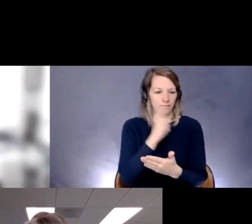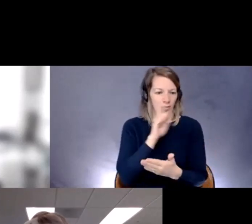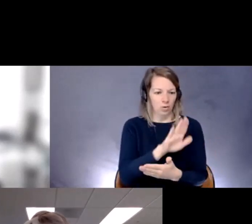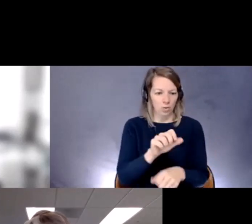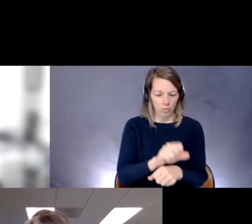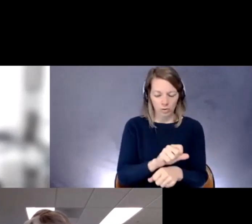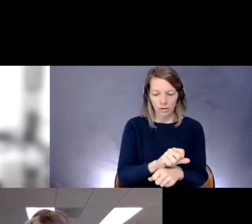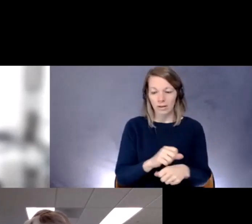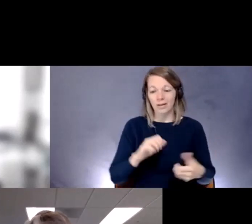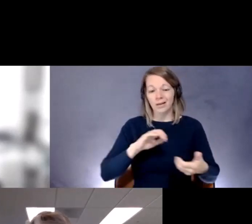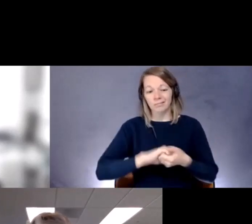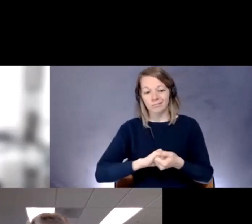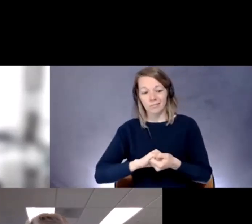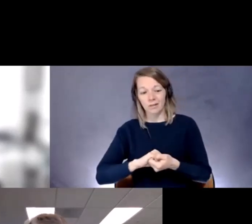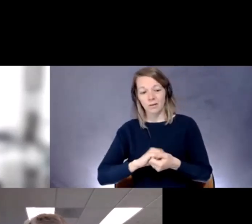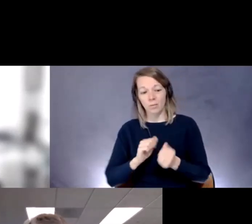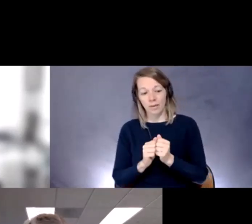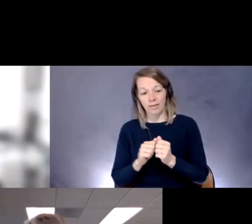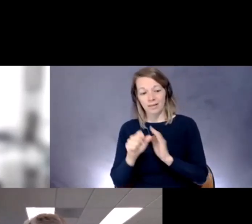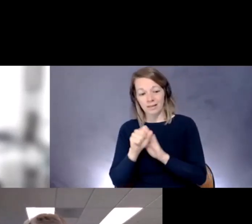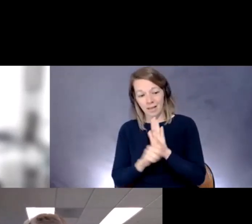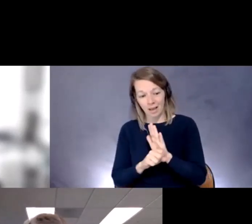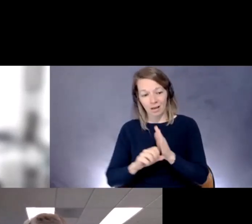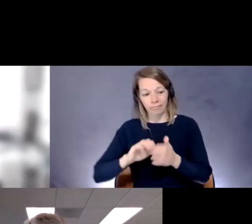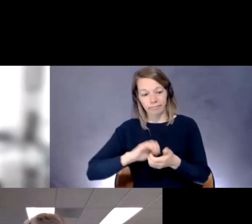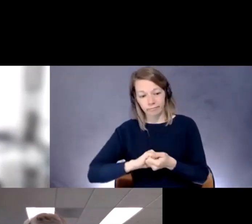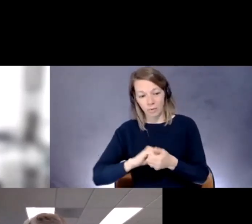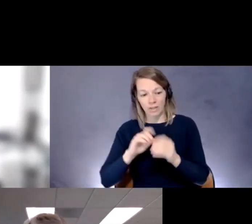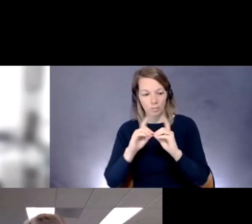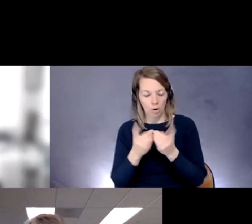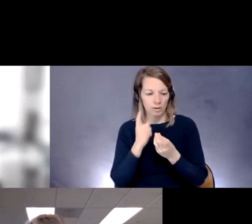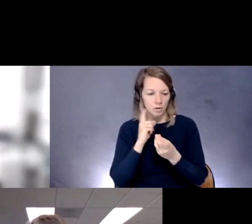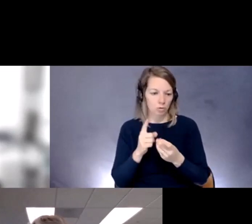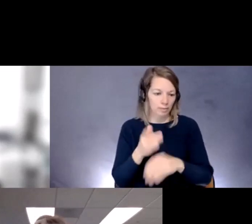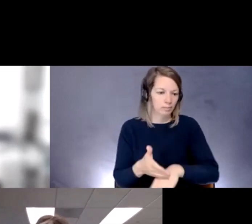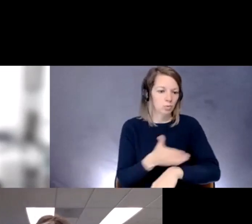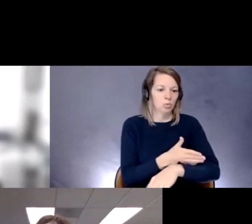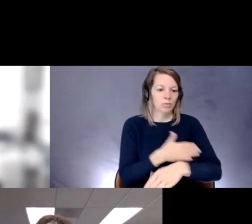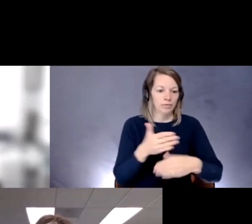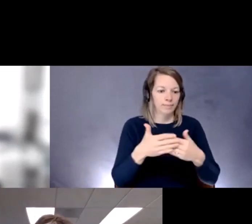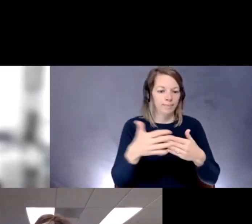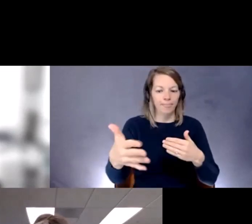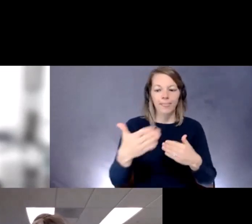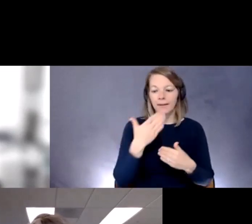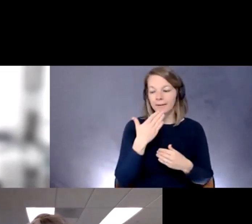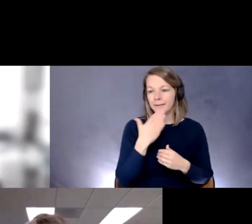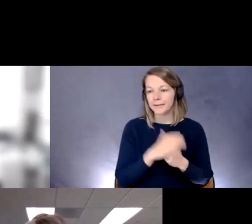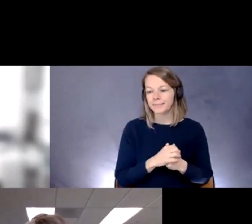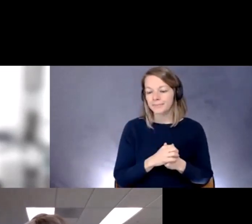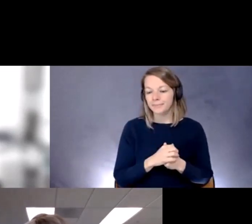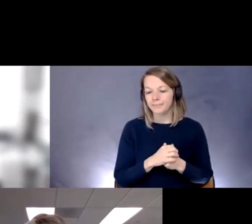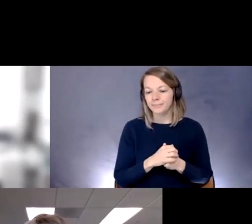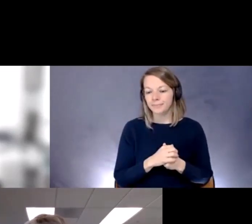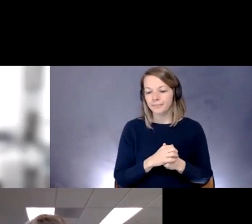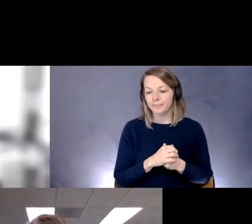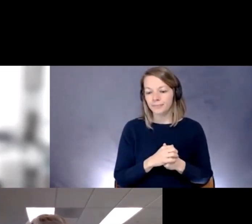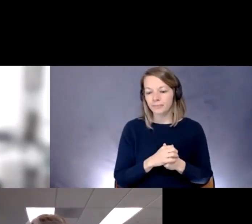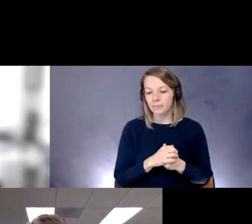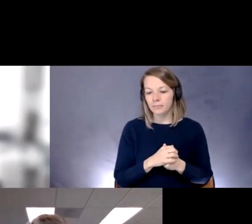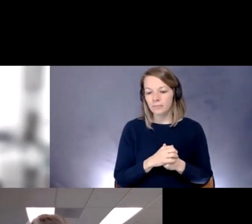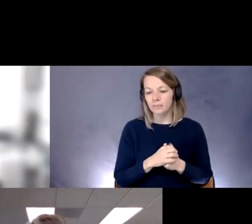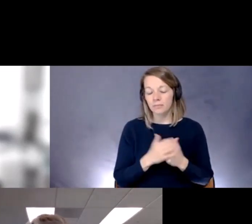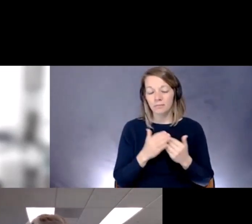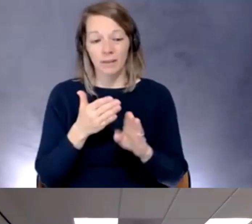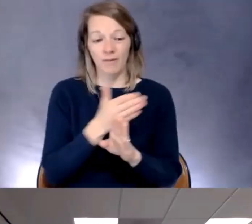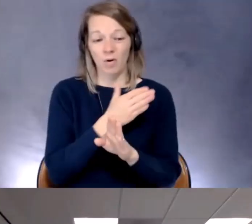with the department and with the state to drive a better tomorrow. So thank you. So with that, before we go on to our next session, we